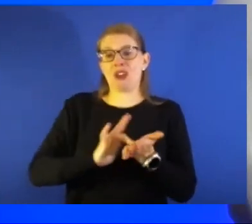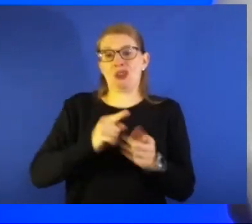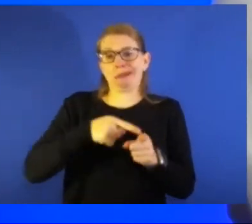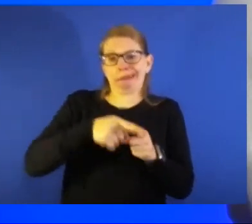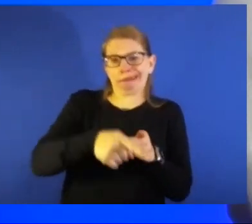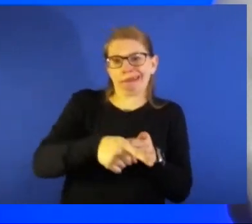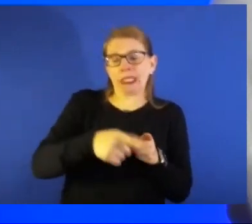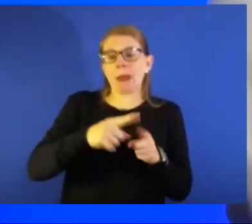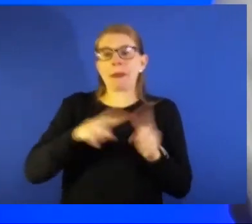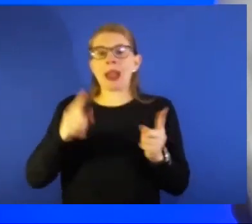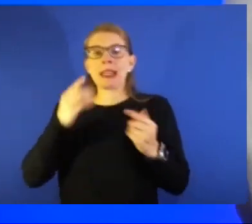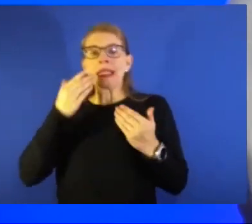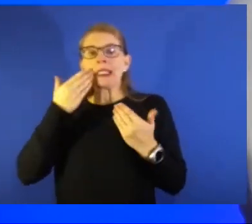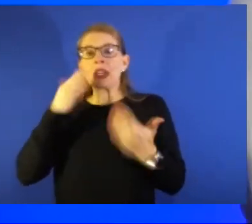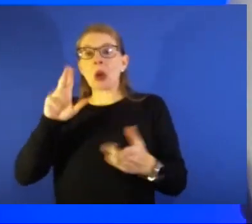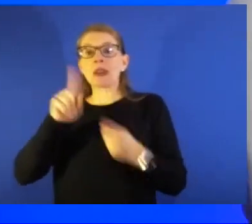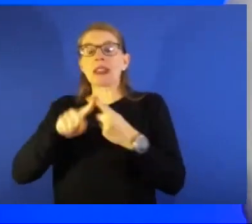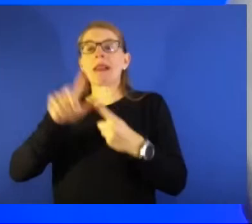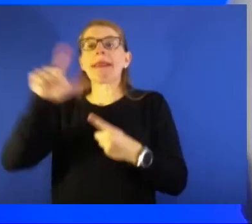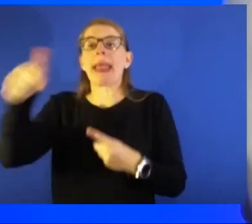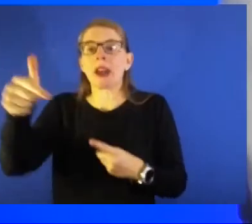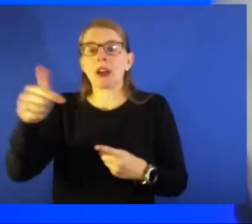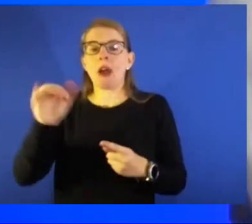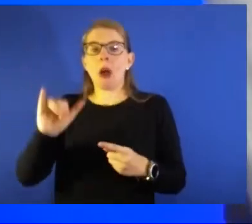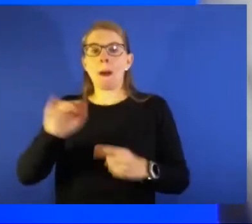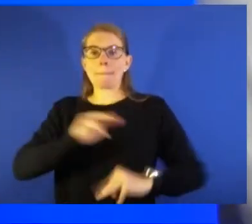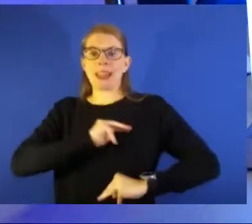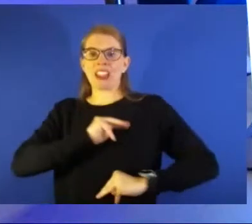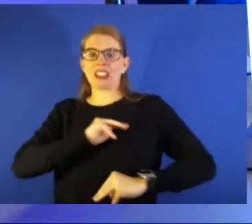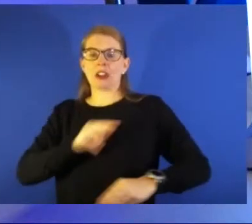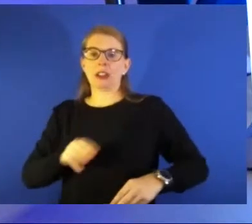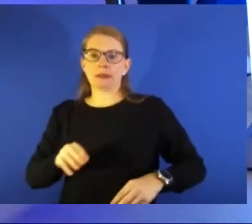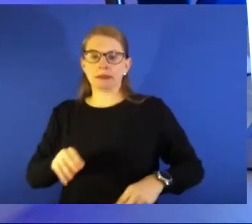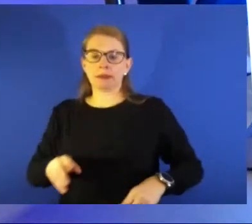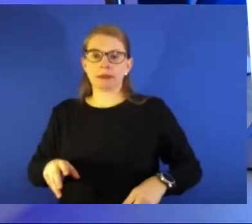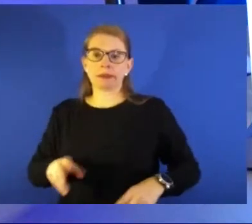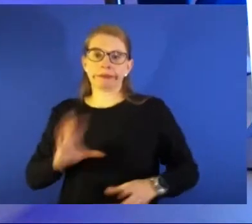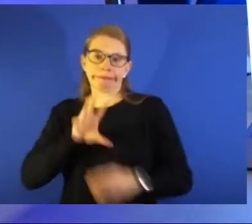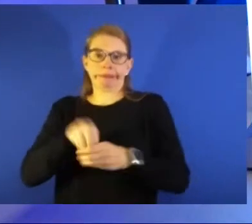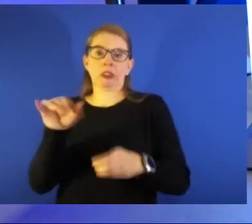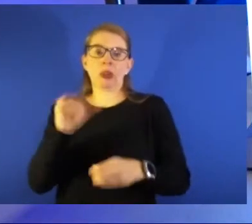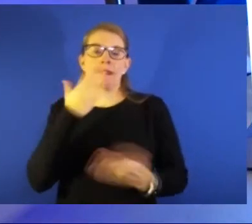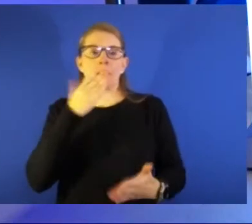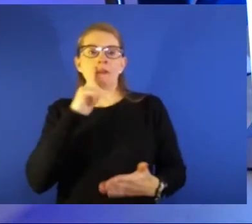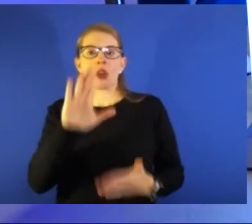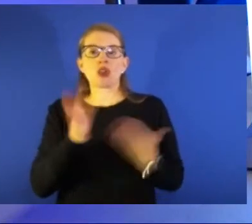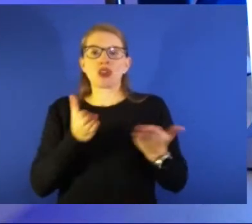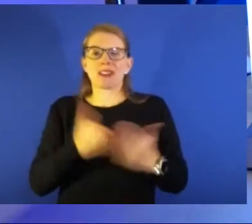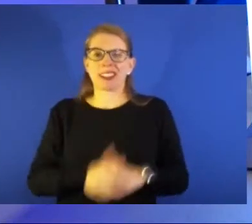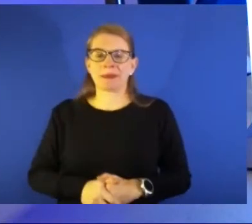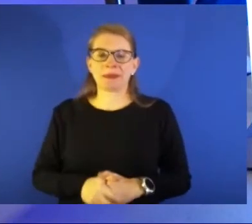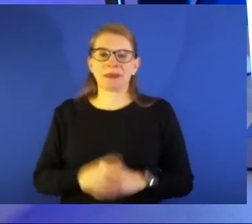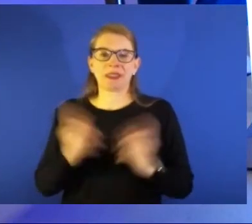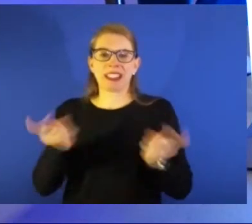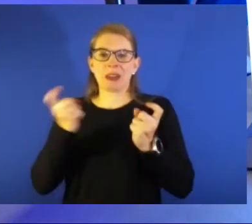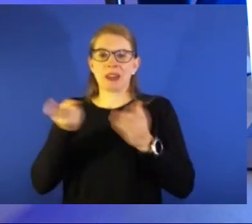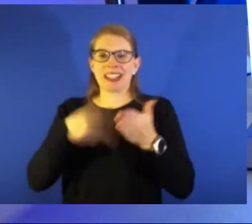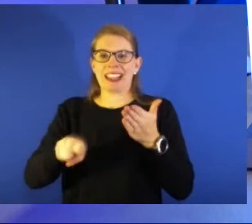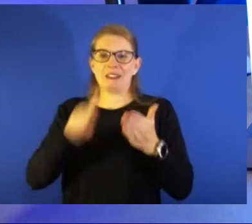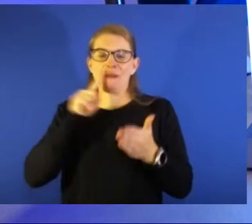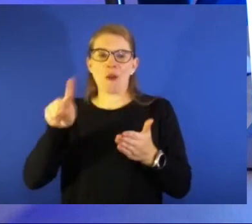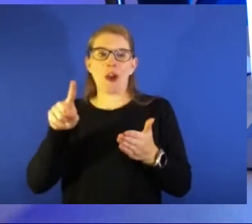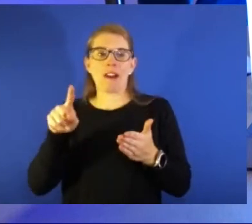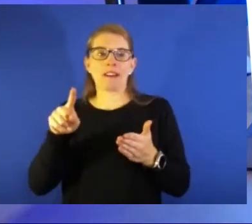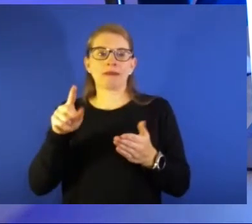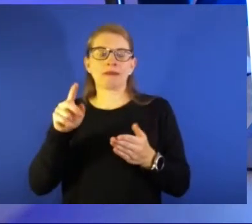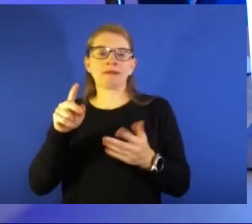know until a little bit later. Oh, and the military got me into it, basically. Yeah, and thank you for your service, by the way. We'll be celebrating you next week for Veterans Day. So